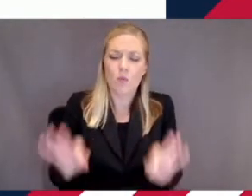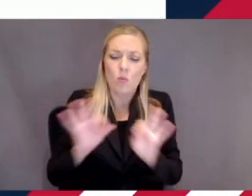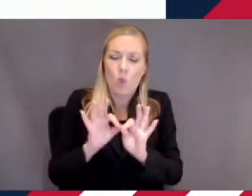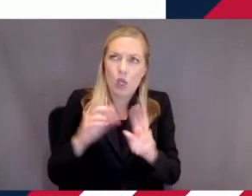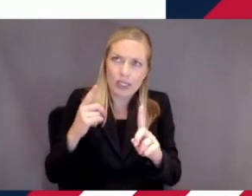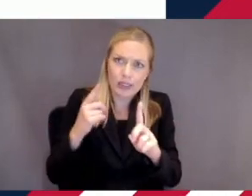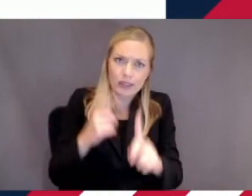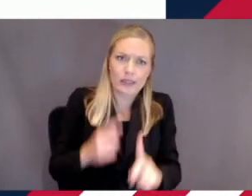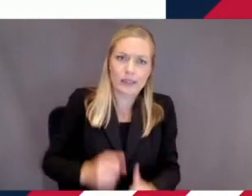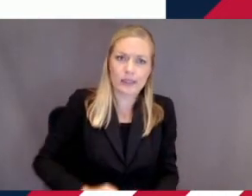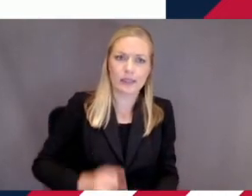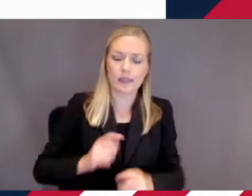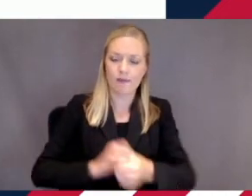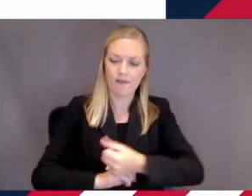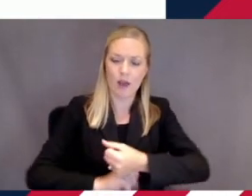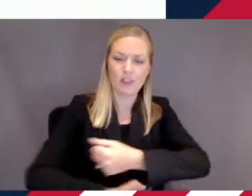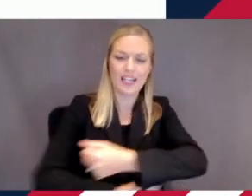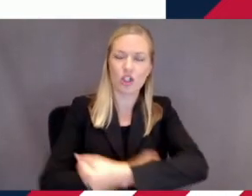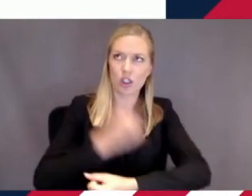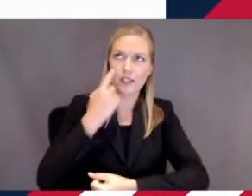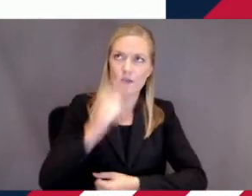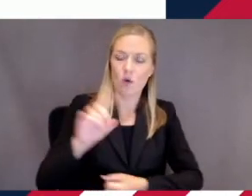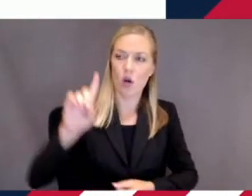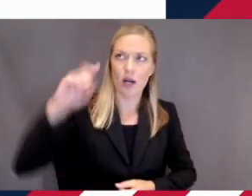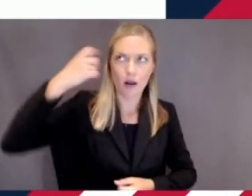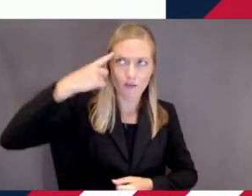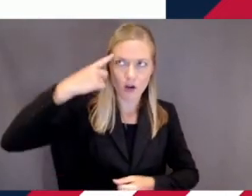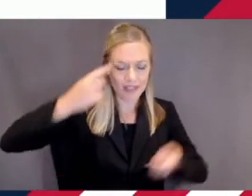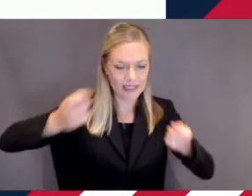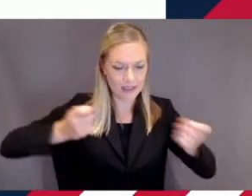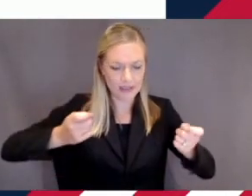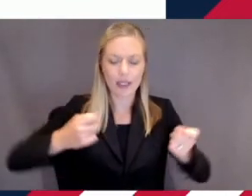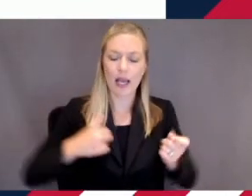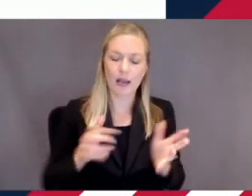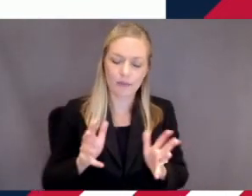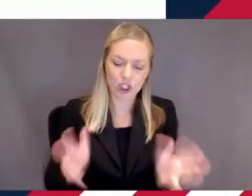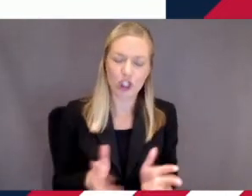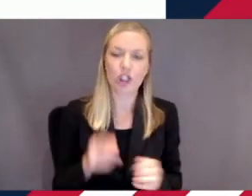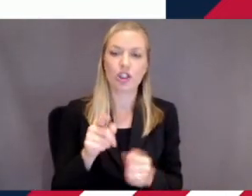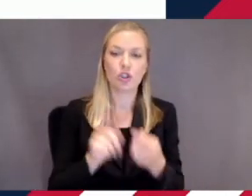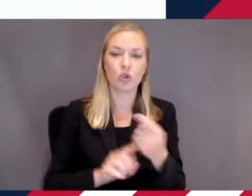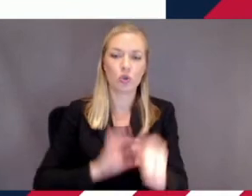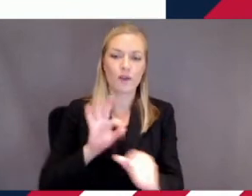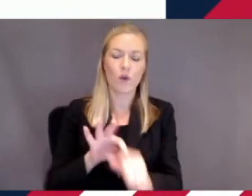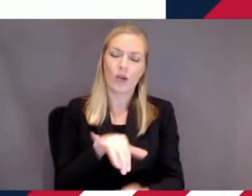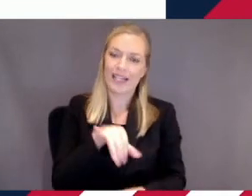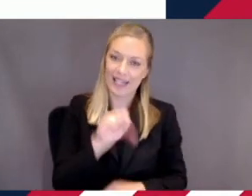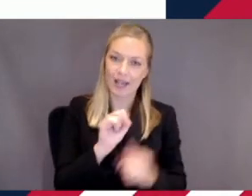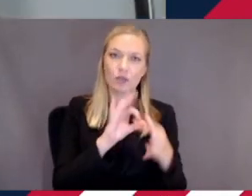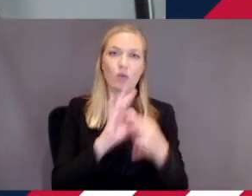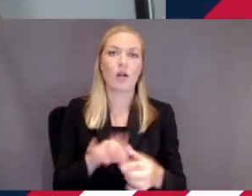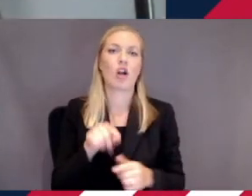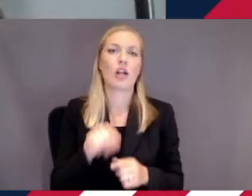Rules Committee members to vote yes on this proposal. Thank you.